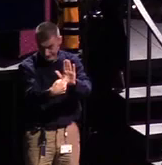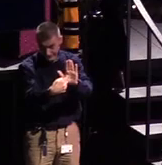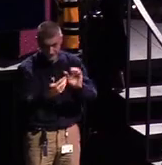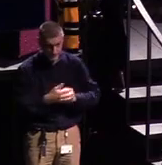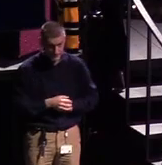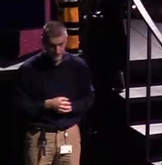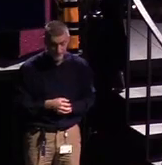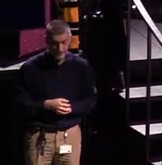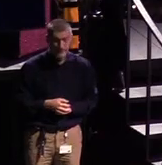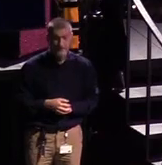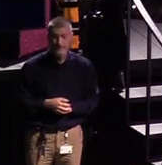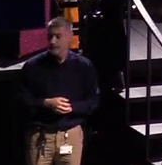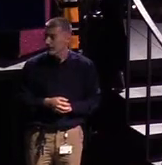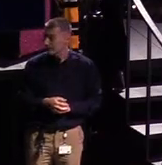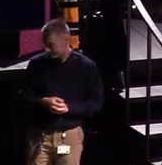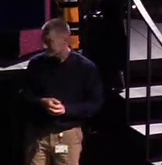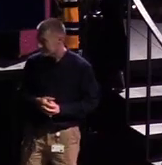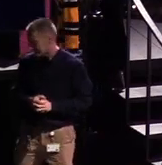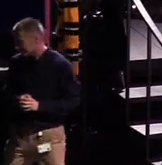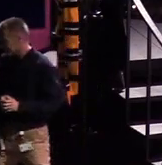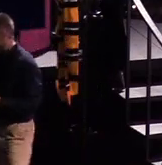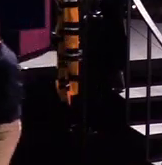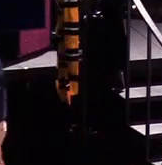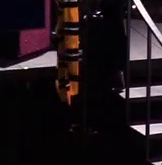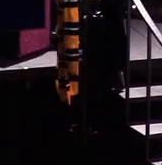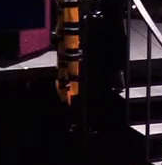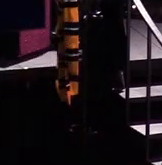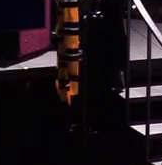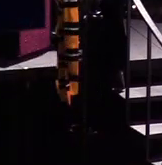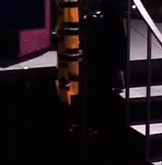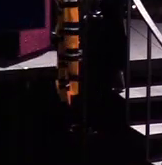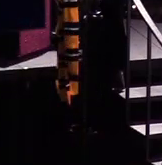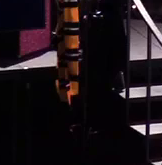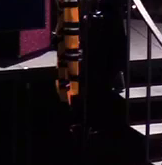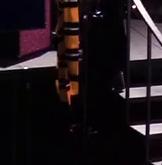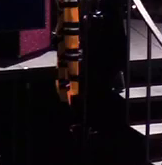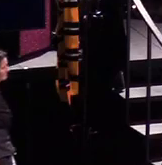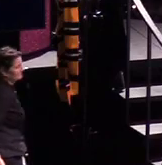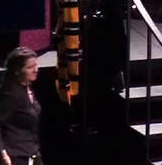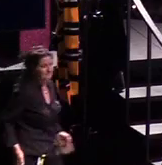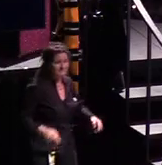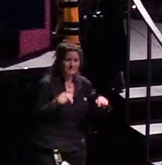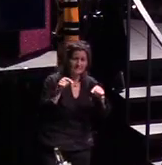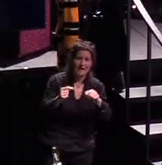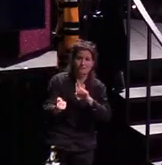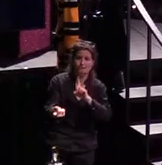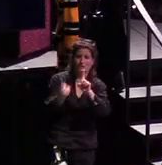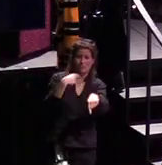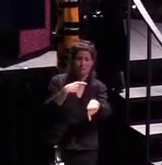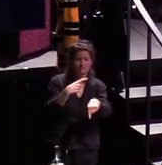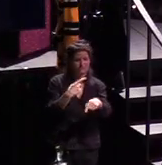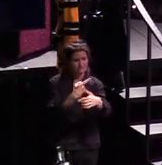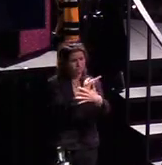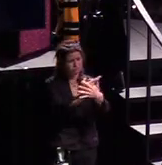biscuit biscuit this response and many others like it are indicative of a society